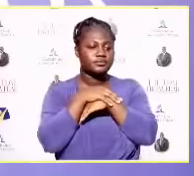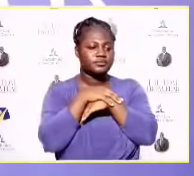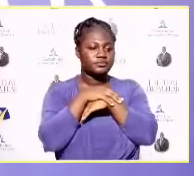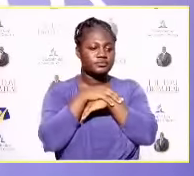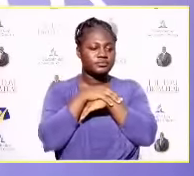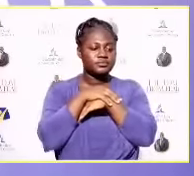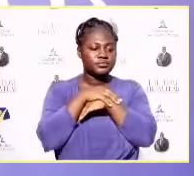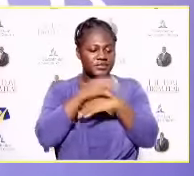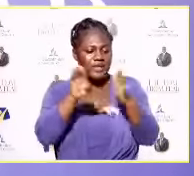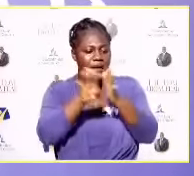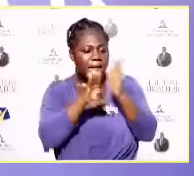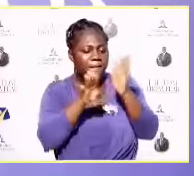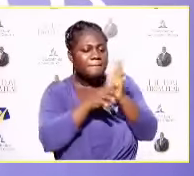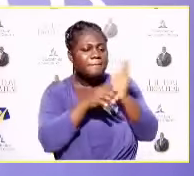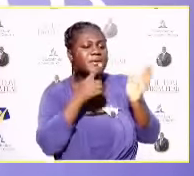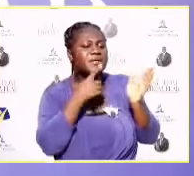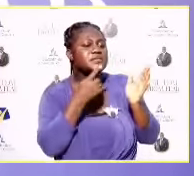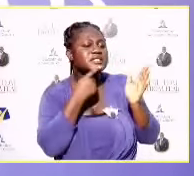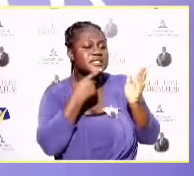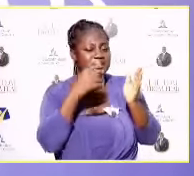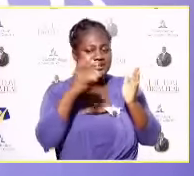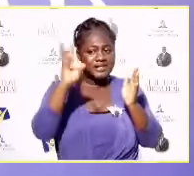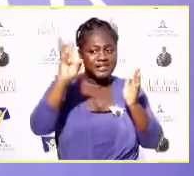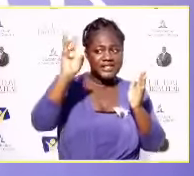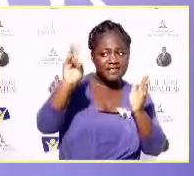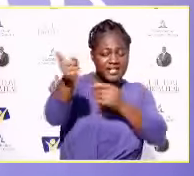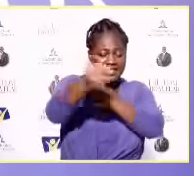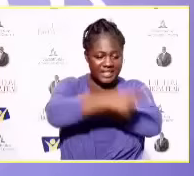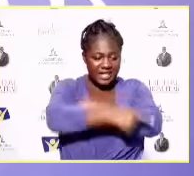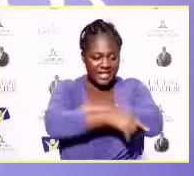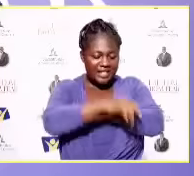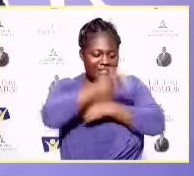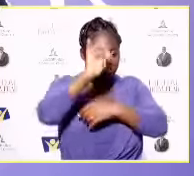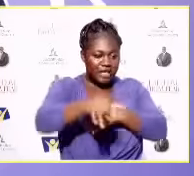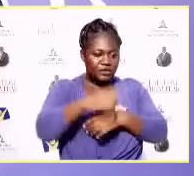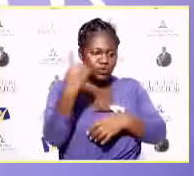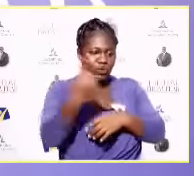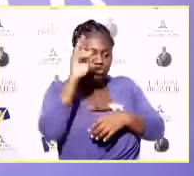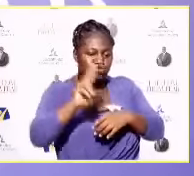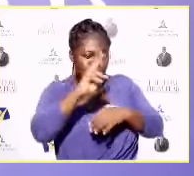The Bible says, the seventh day is the Sabbath of the Lord thy God. Bible says,